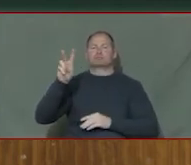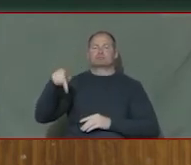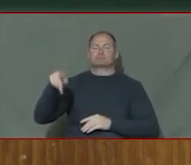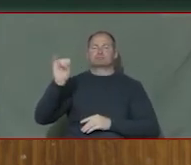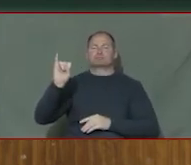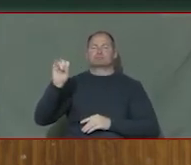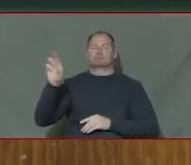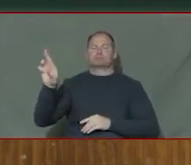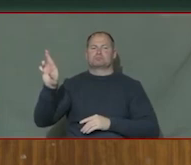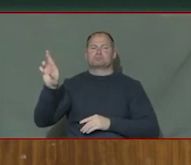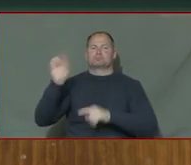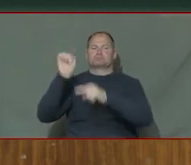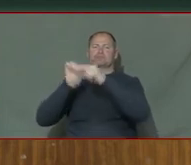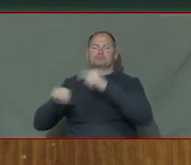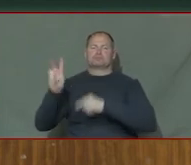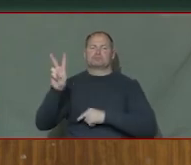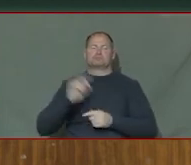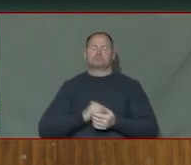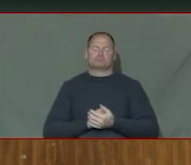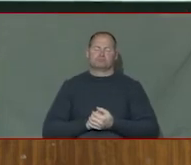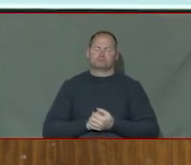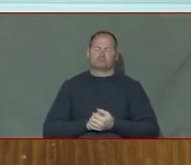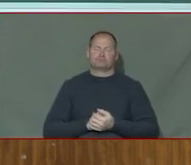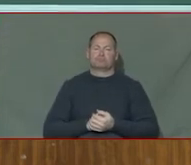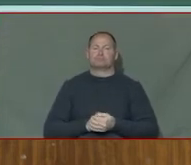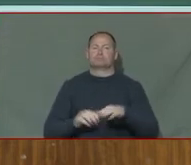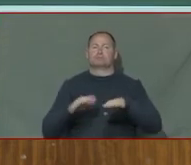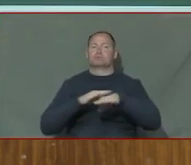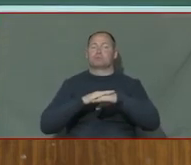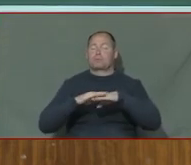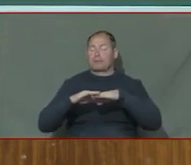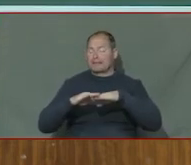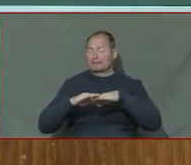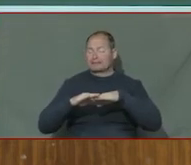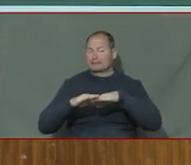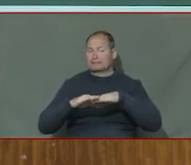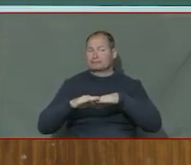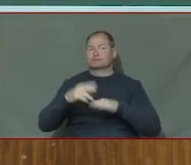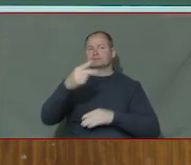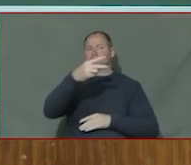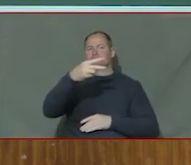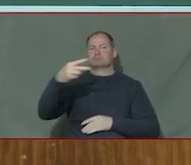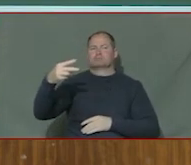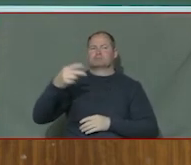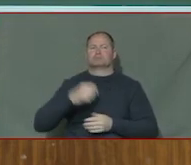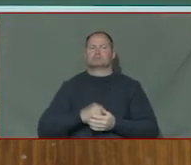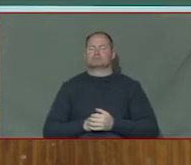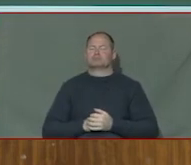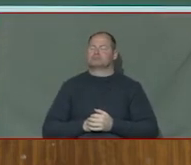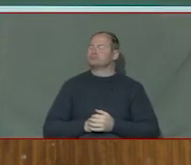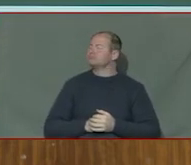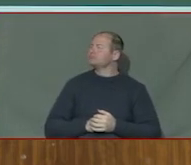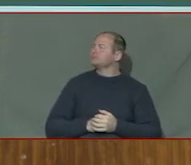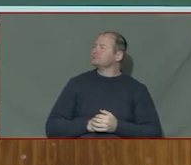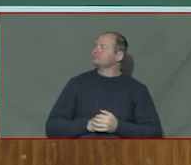by 2. So therefore the base is equal to 30 minus r